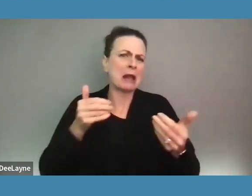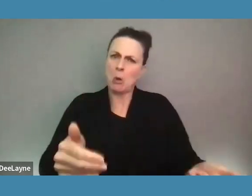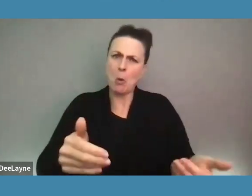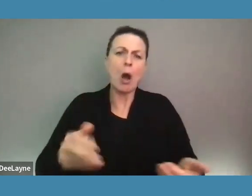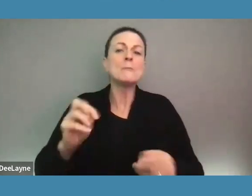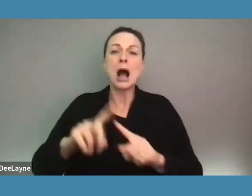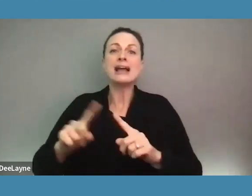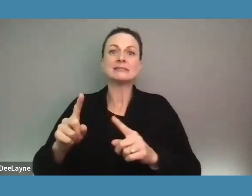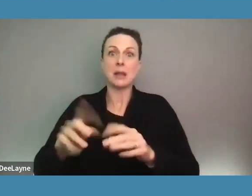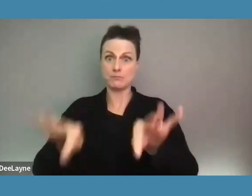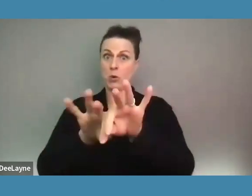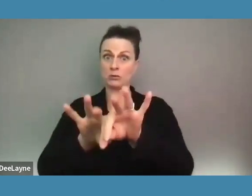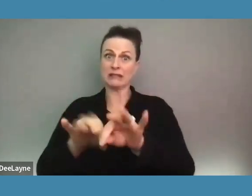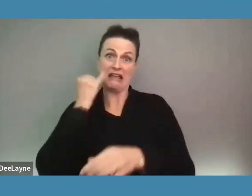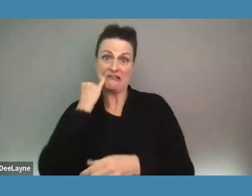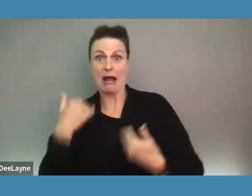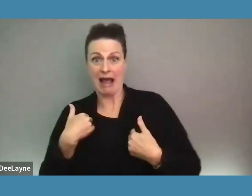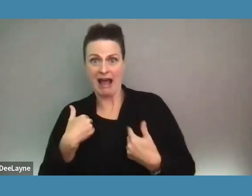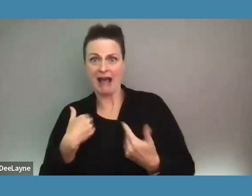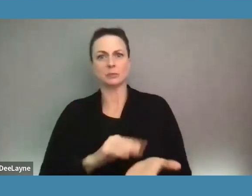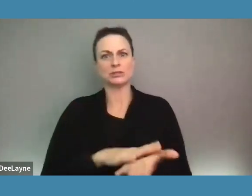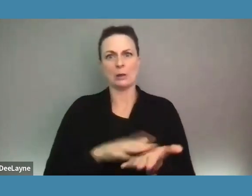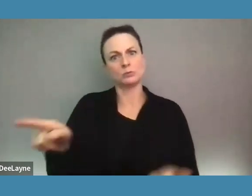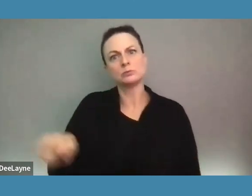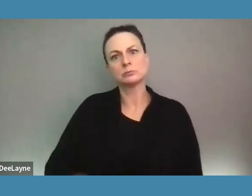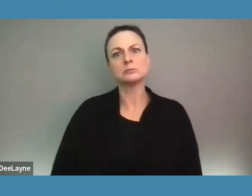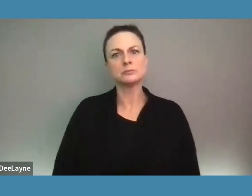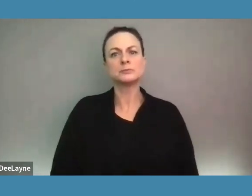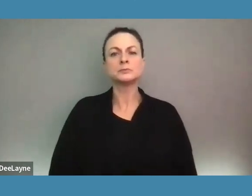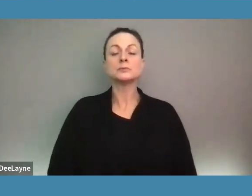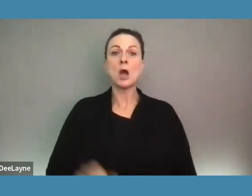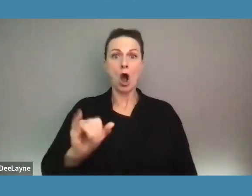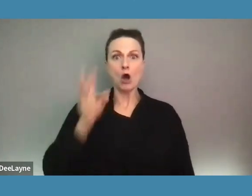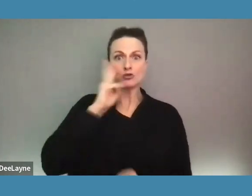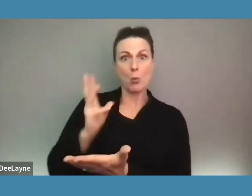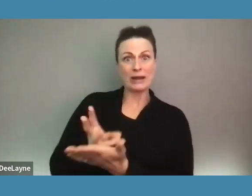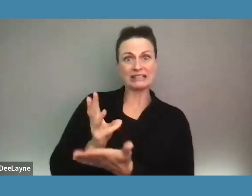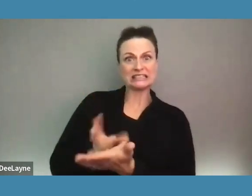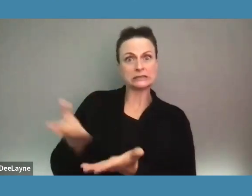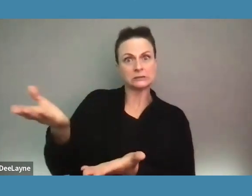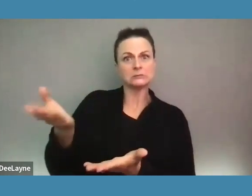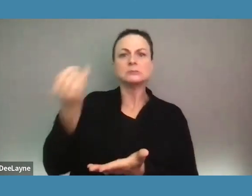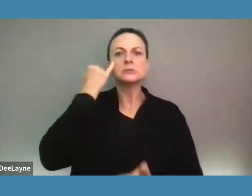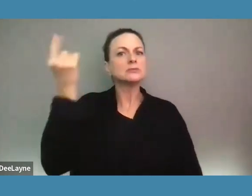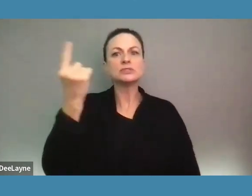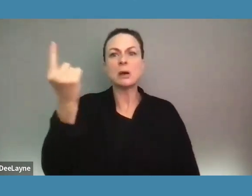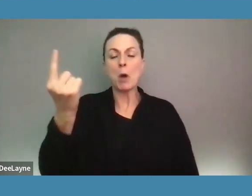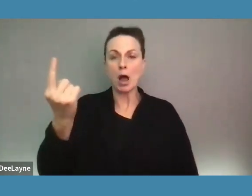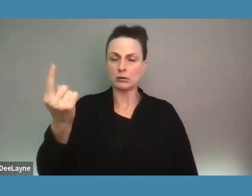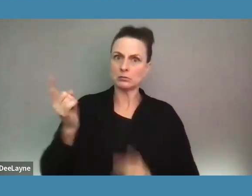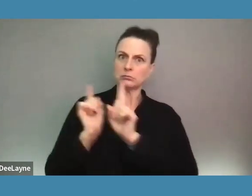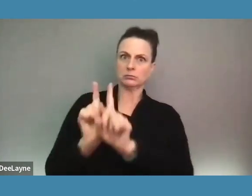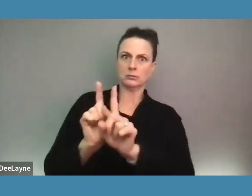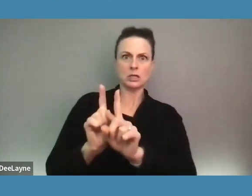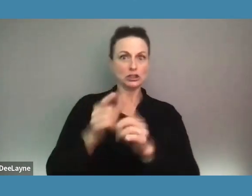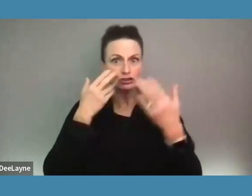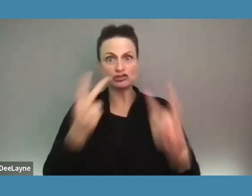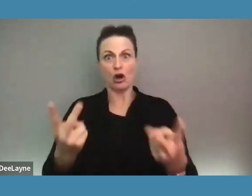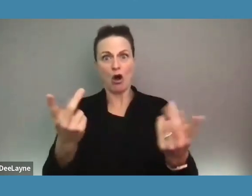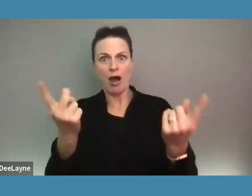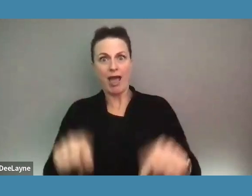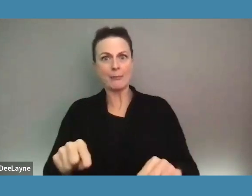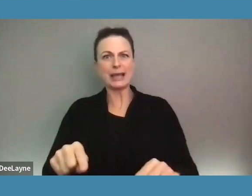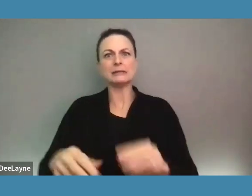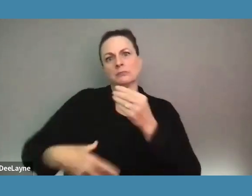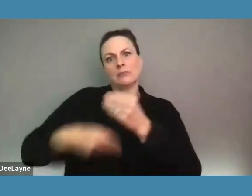So you can also have witness, if there's some witness, if you are with somebody, or there's somebody that